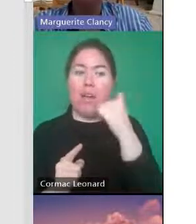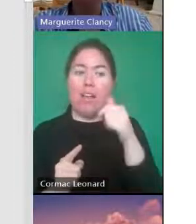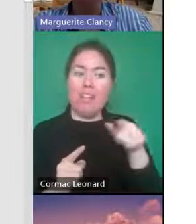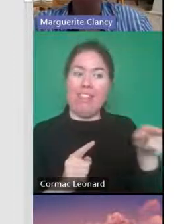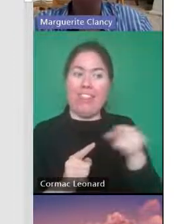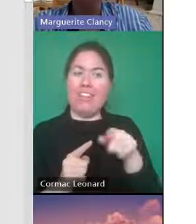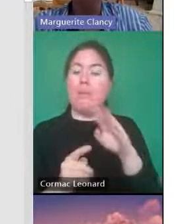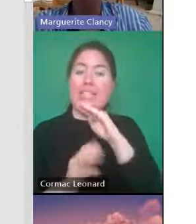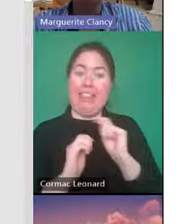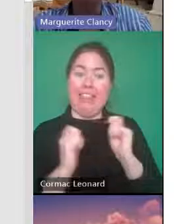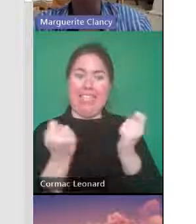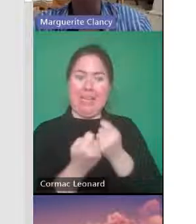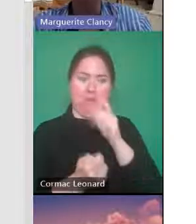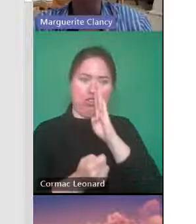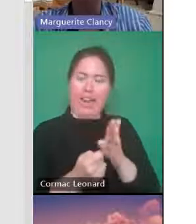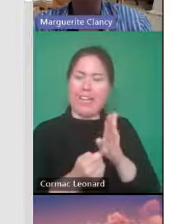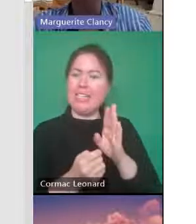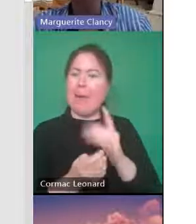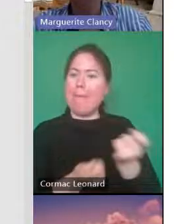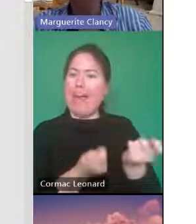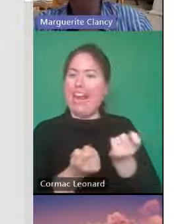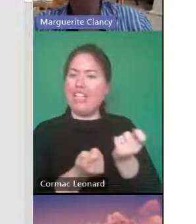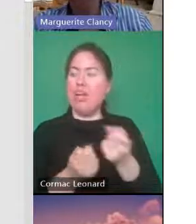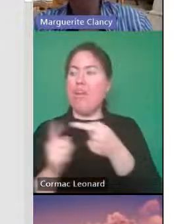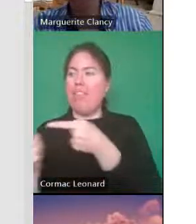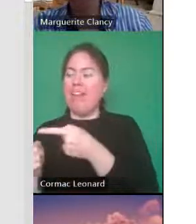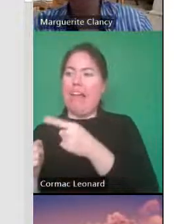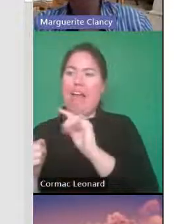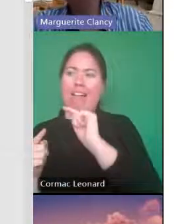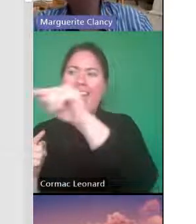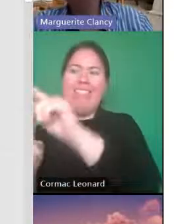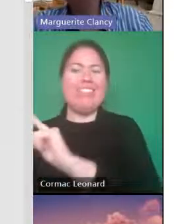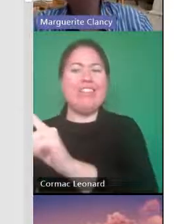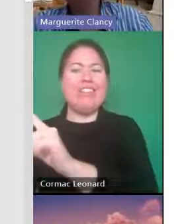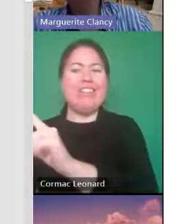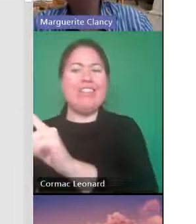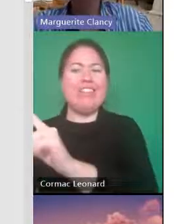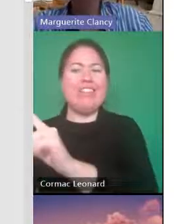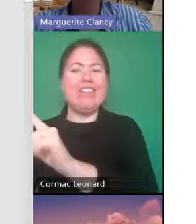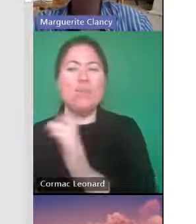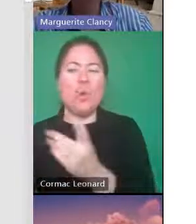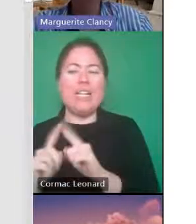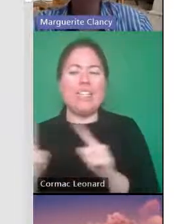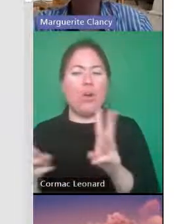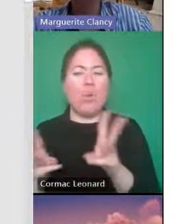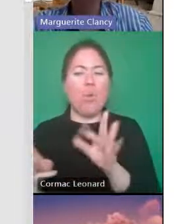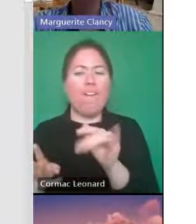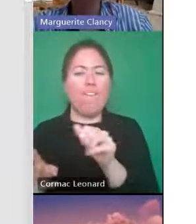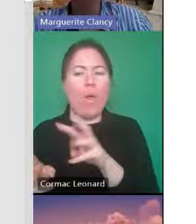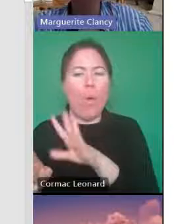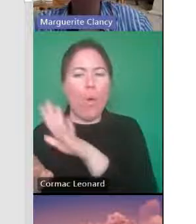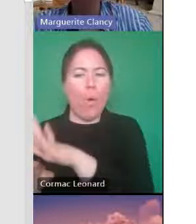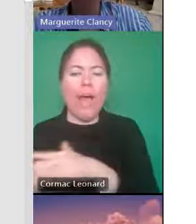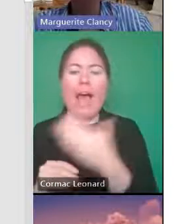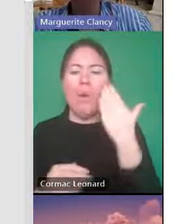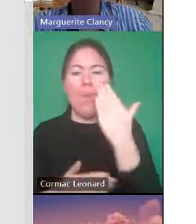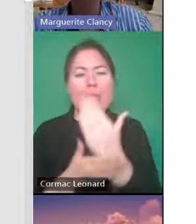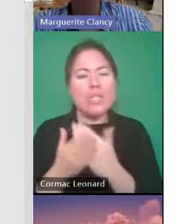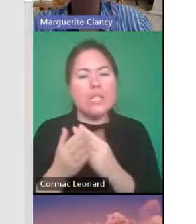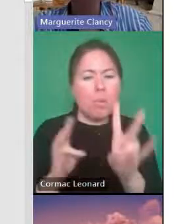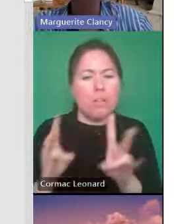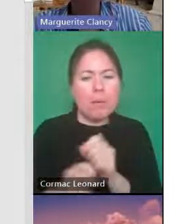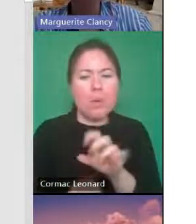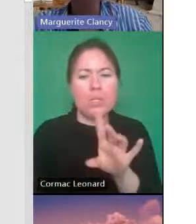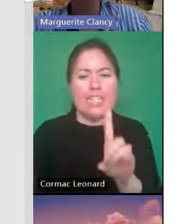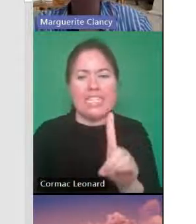by the team, so they have a very different workflow. I know there's some questions there about DOs and member of a